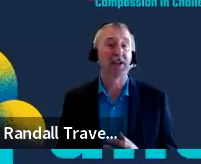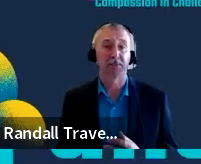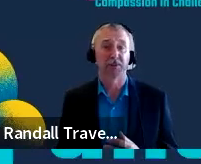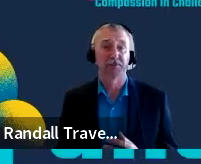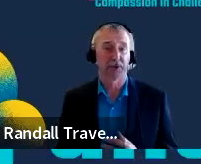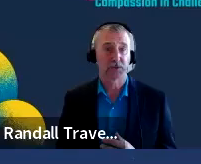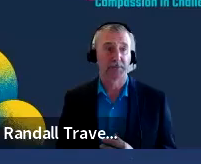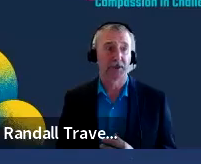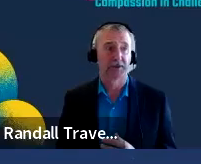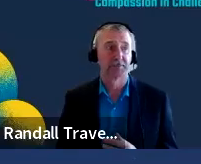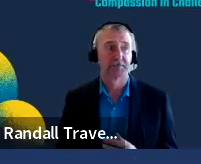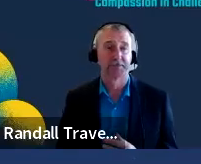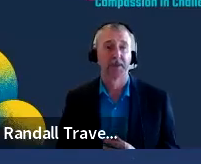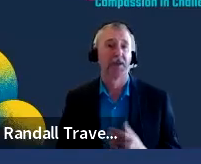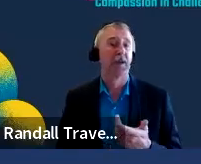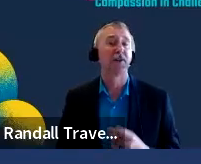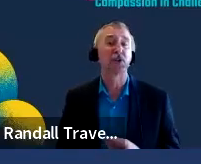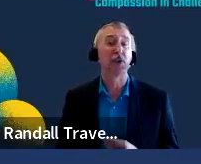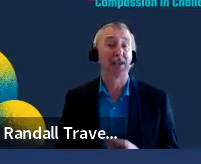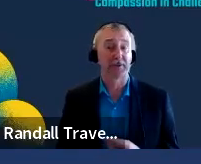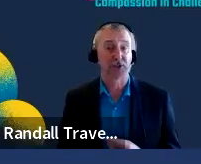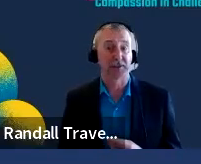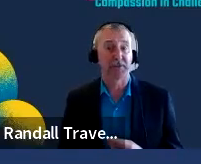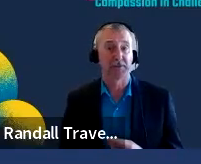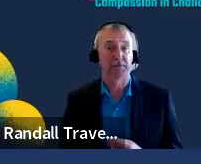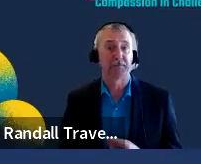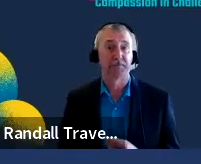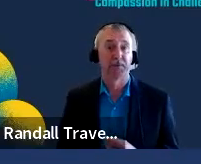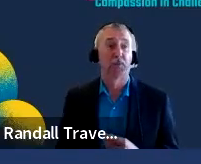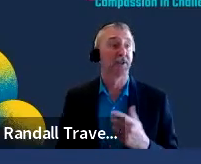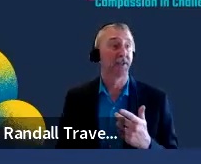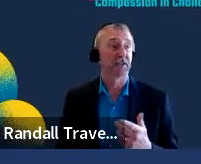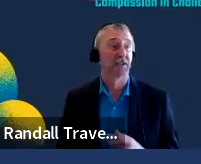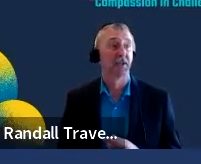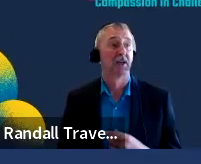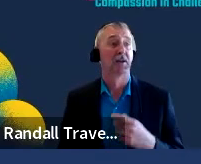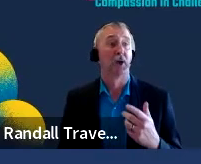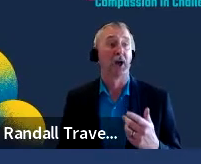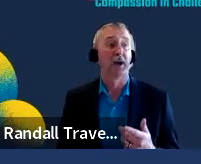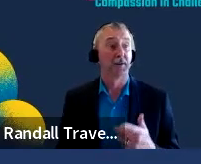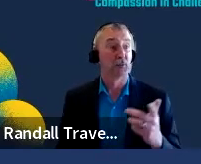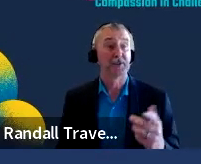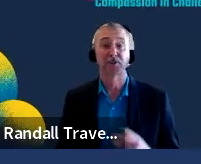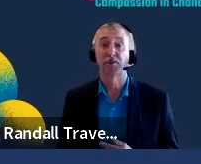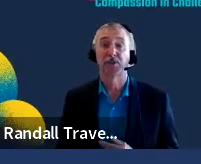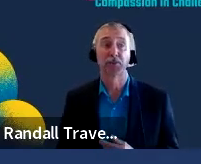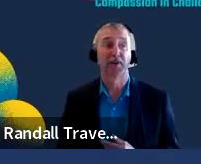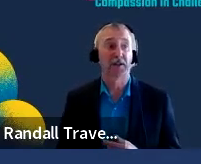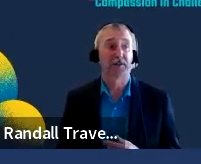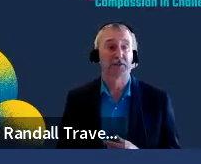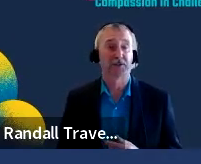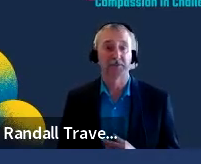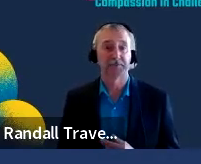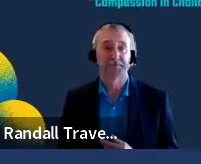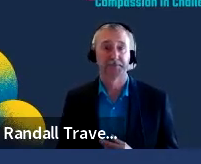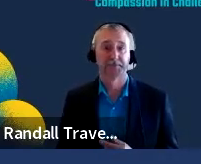that are available for this webinar. There's closed captioning available with a link with descriptions provided